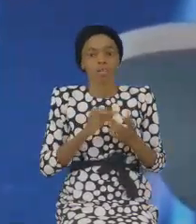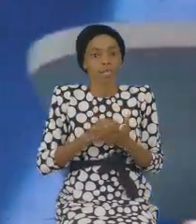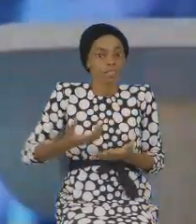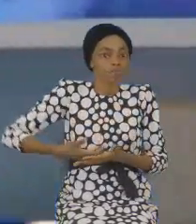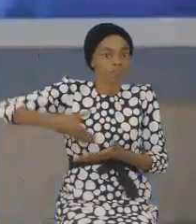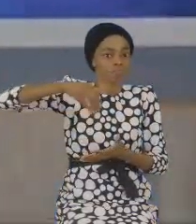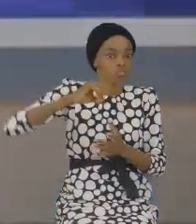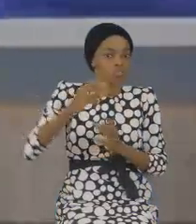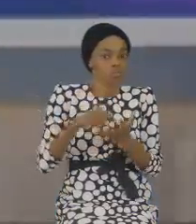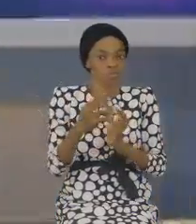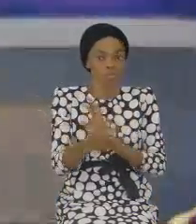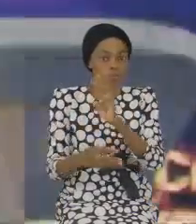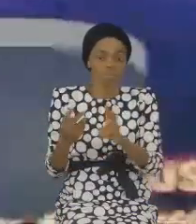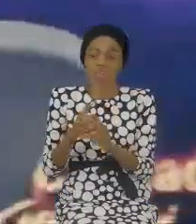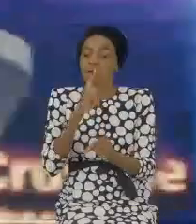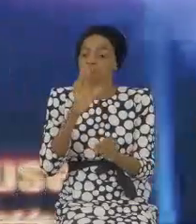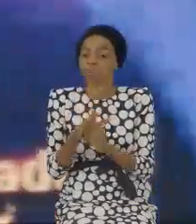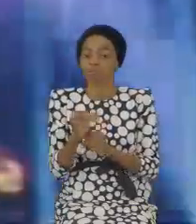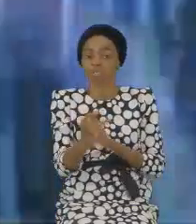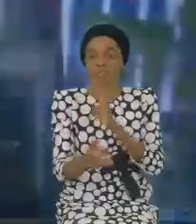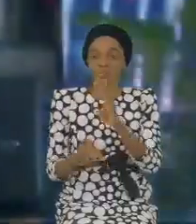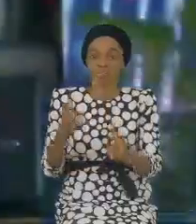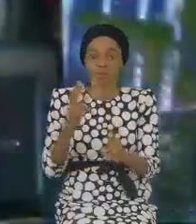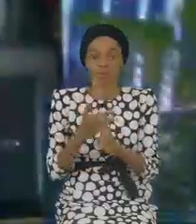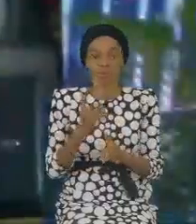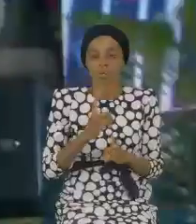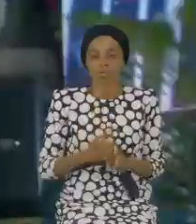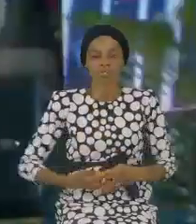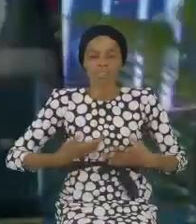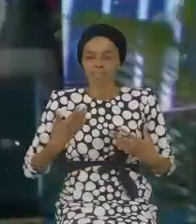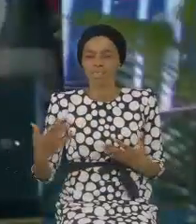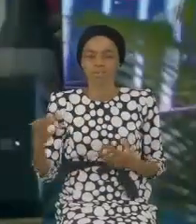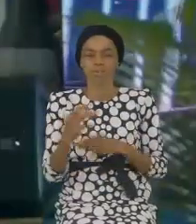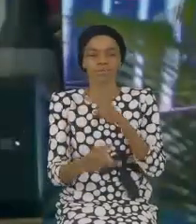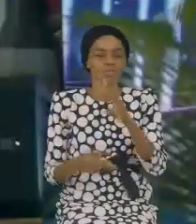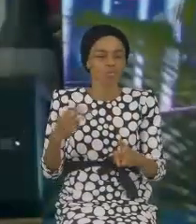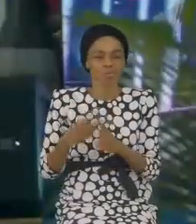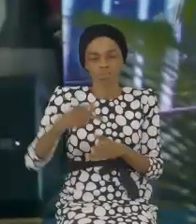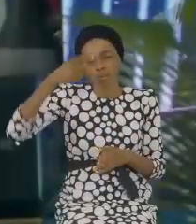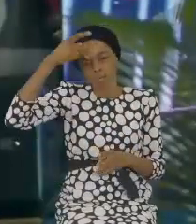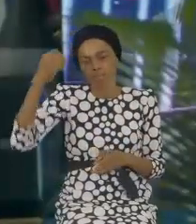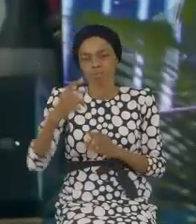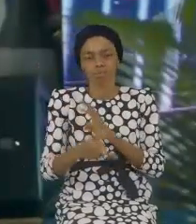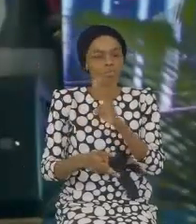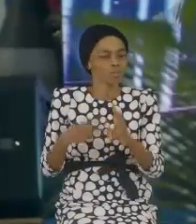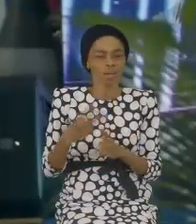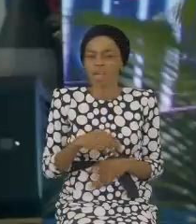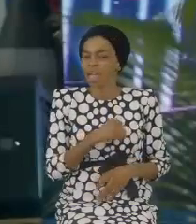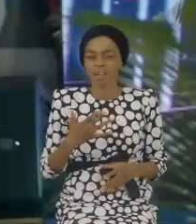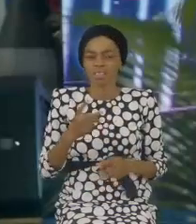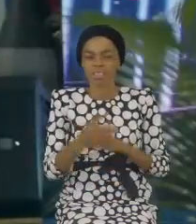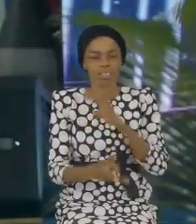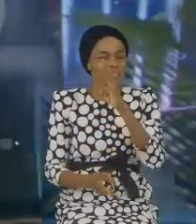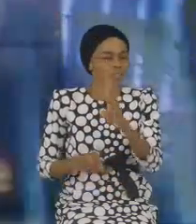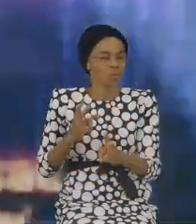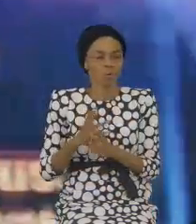world, the promises of this world, these prospects in this world, and the politics of this world, and anything in the world